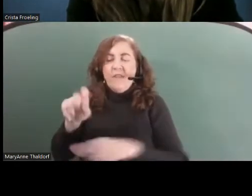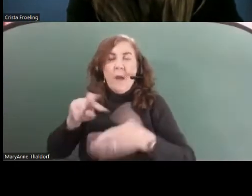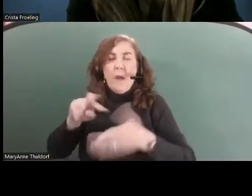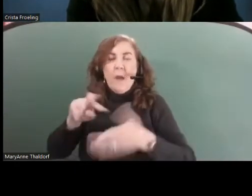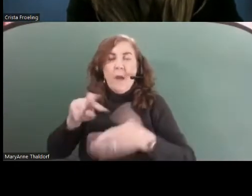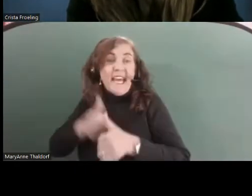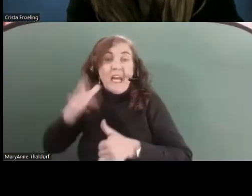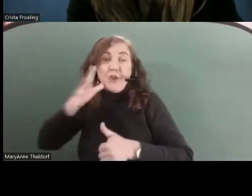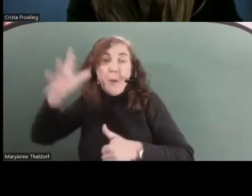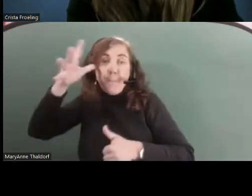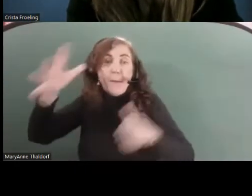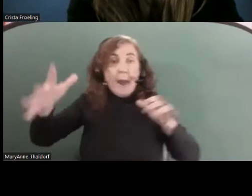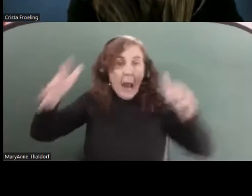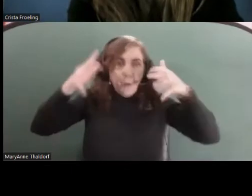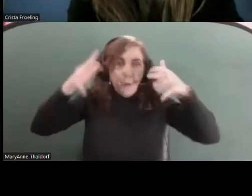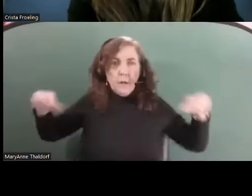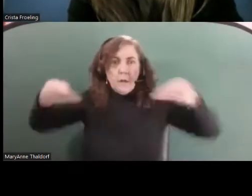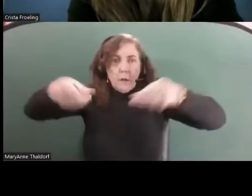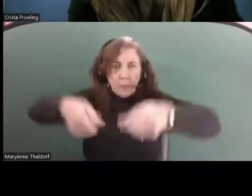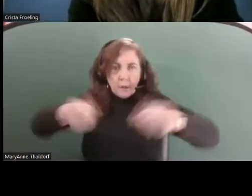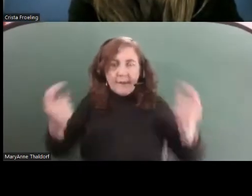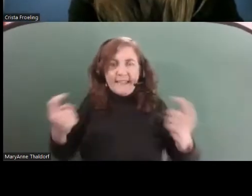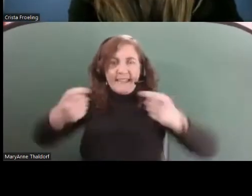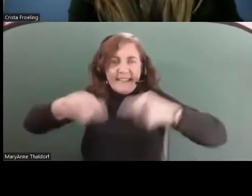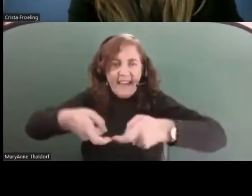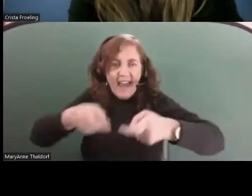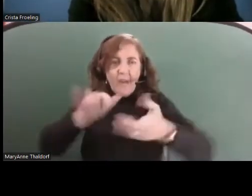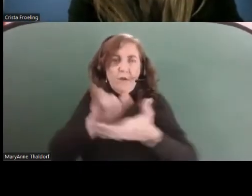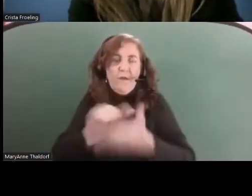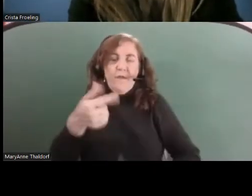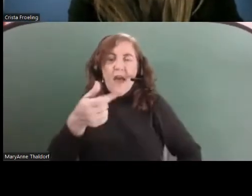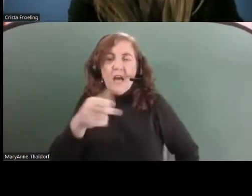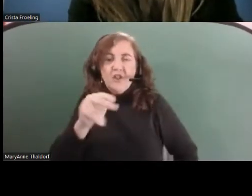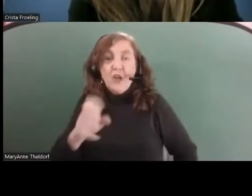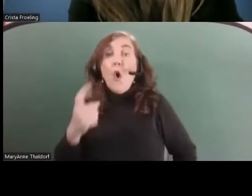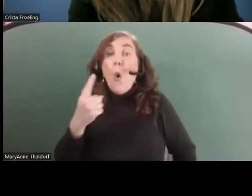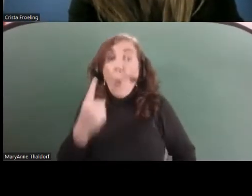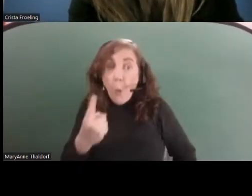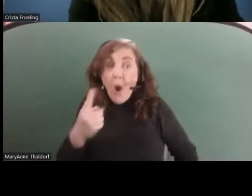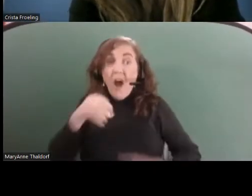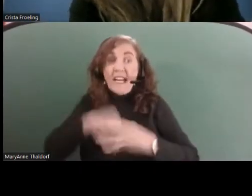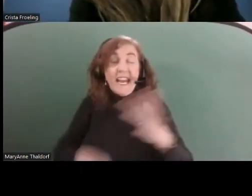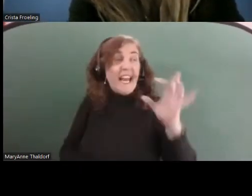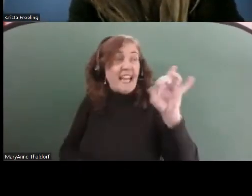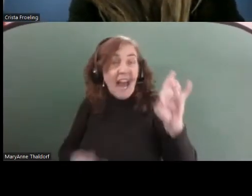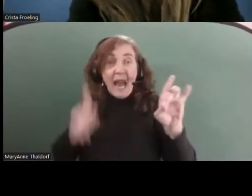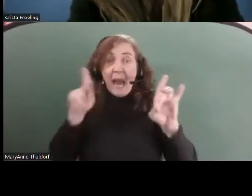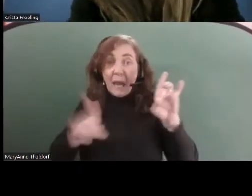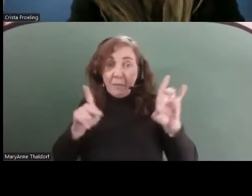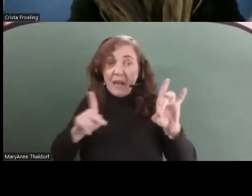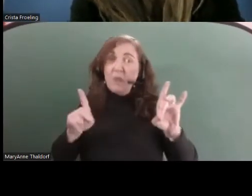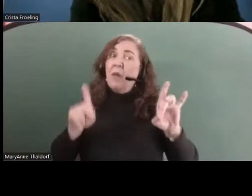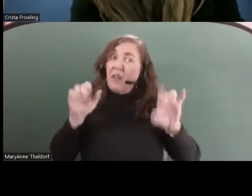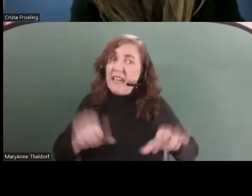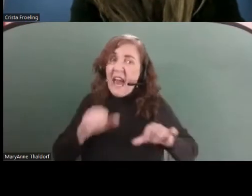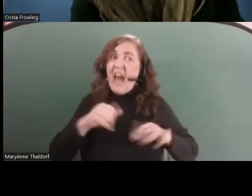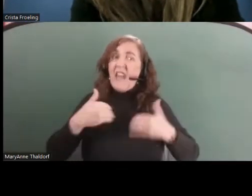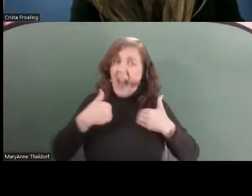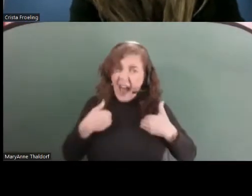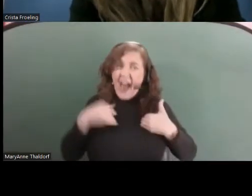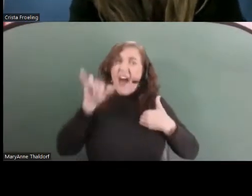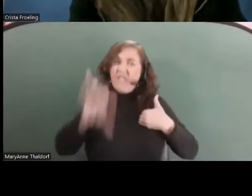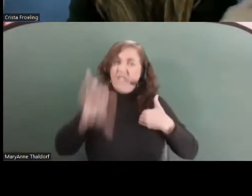And I also found out that 1 in 8 of us is a carrier for that. So you could be you could have that